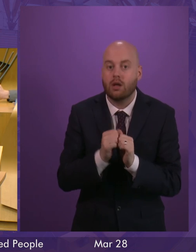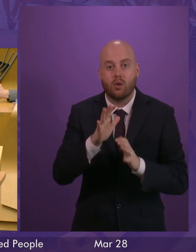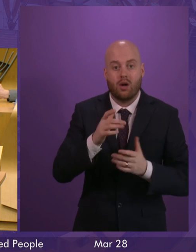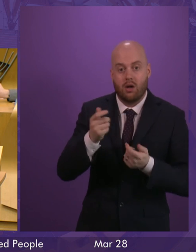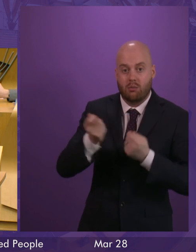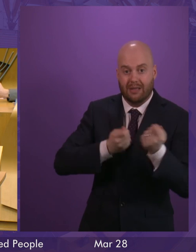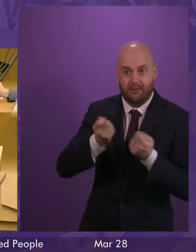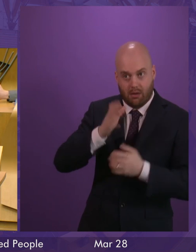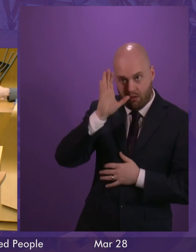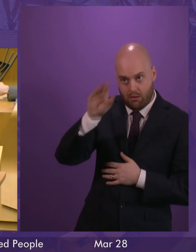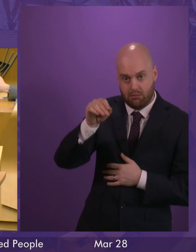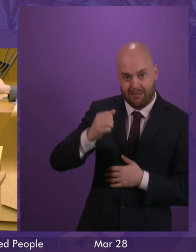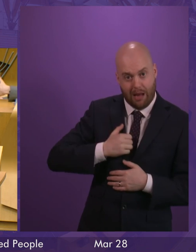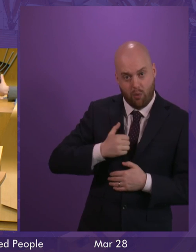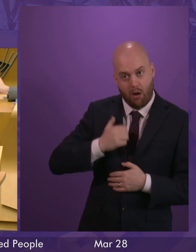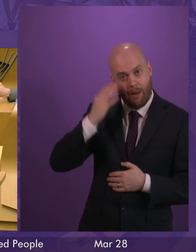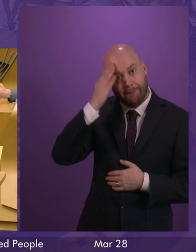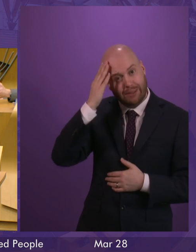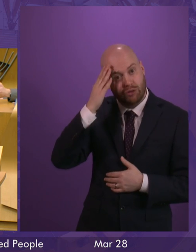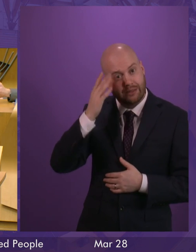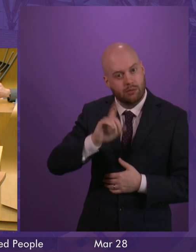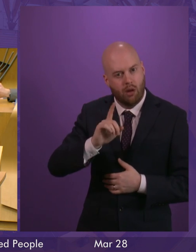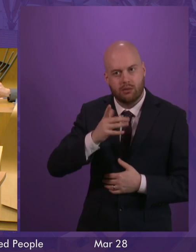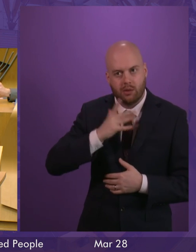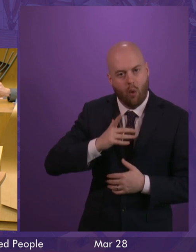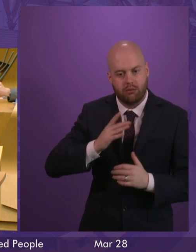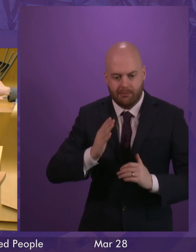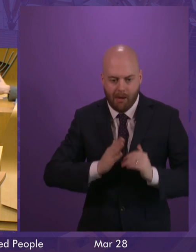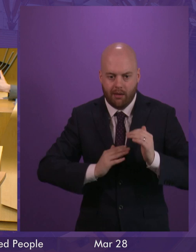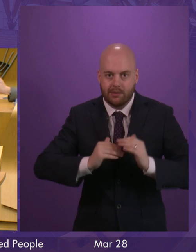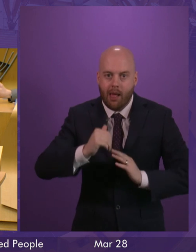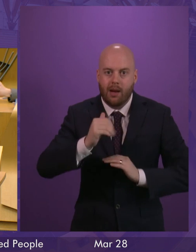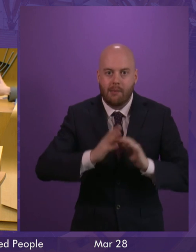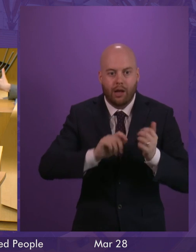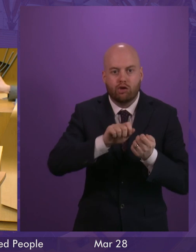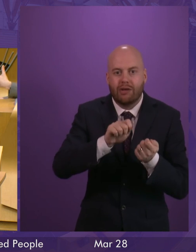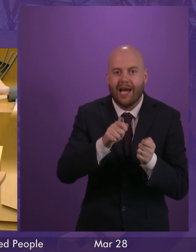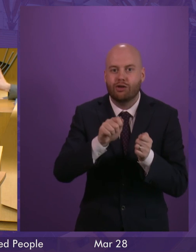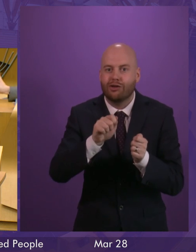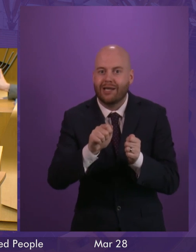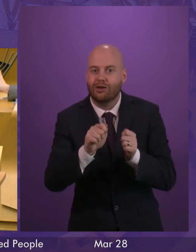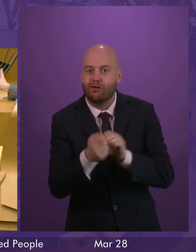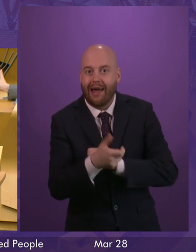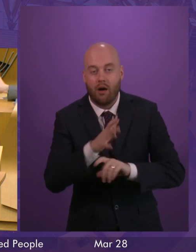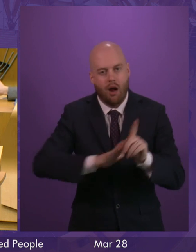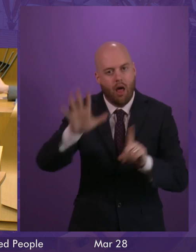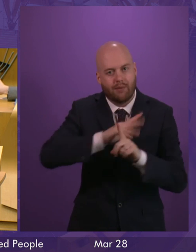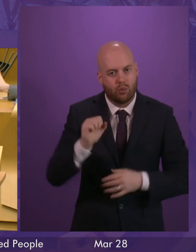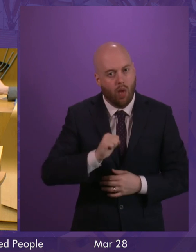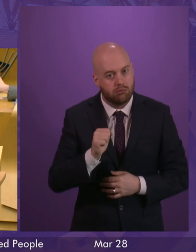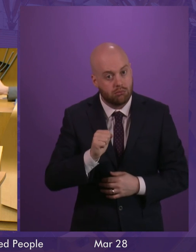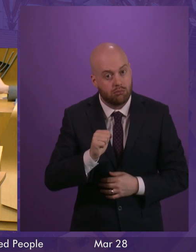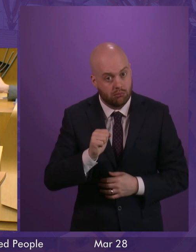ambition is to build momentum across all of Scotland, across all economic sectors